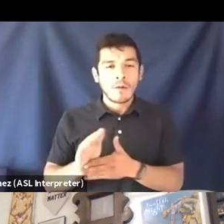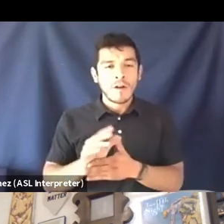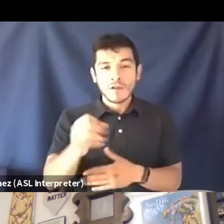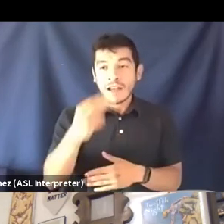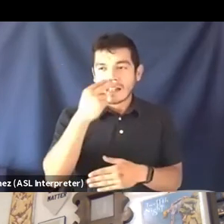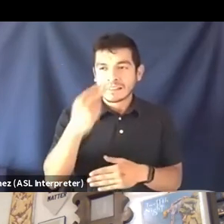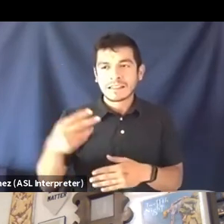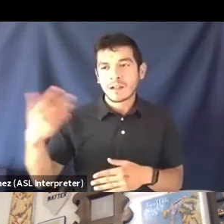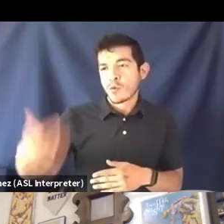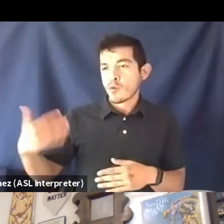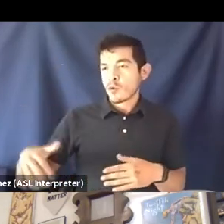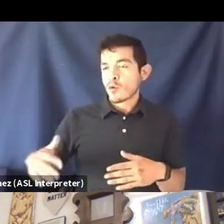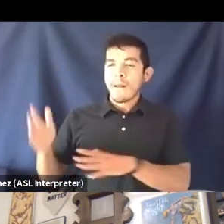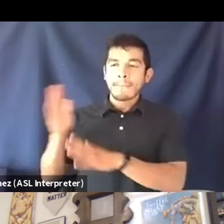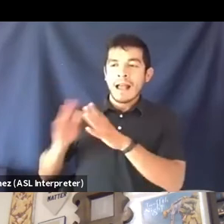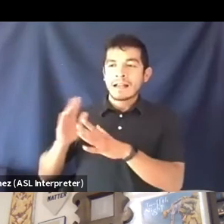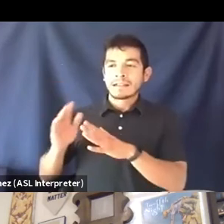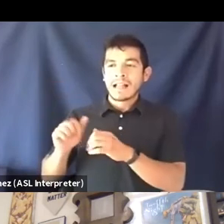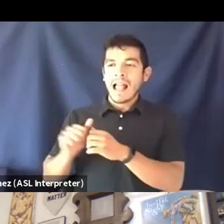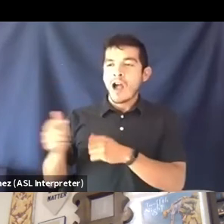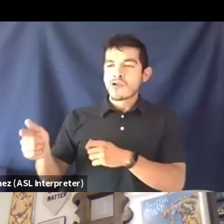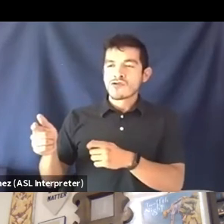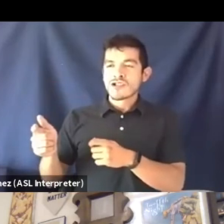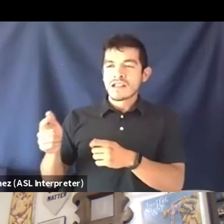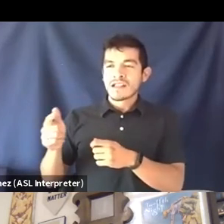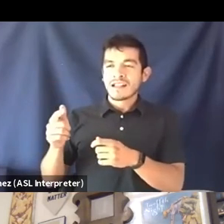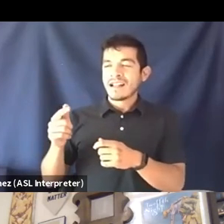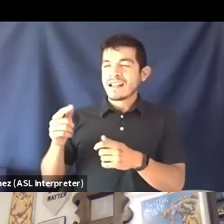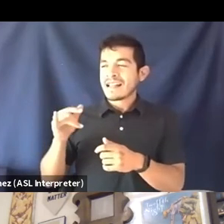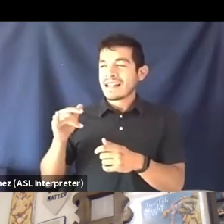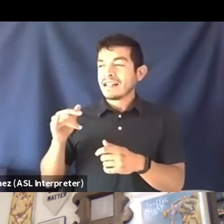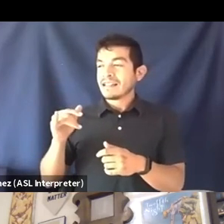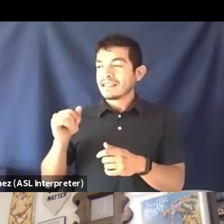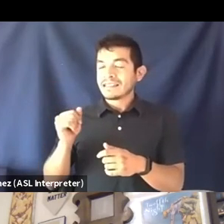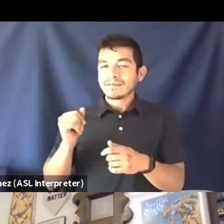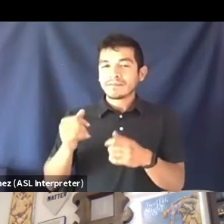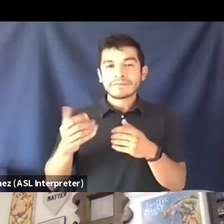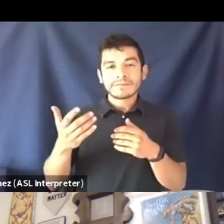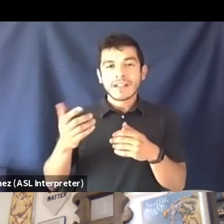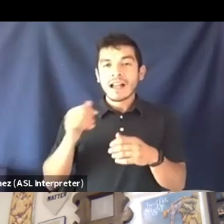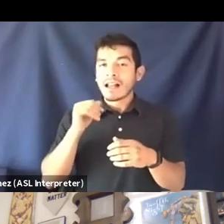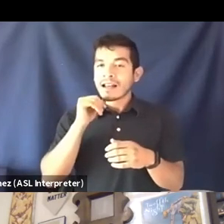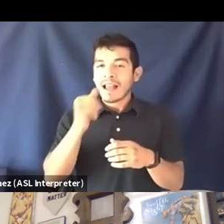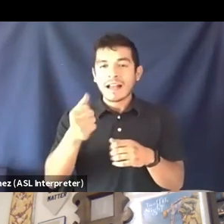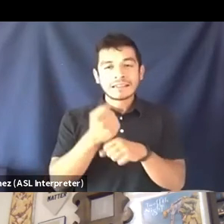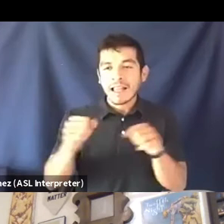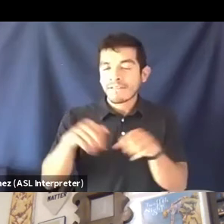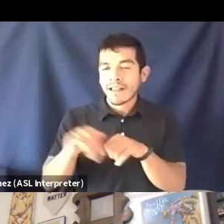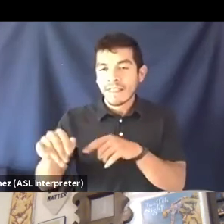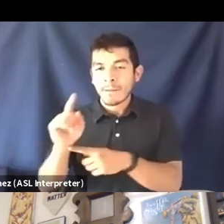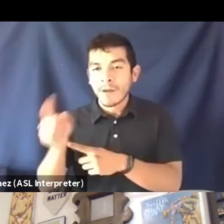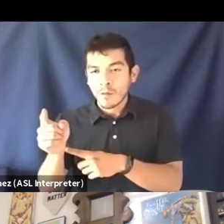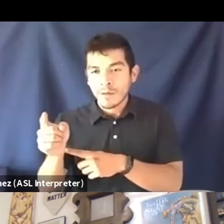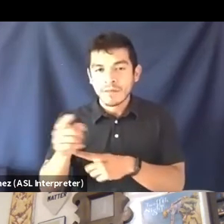see how just vulnerable she is in that moment. But also in the film, a lot of people are talking